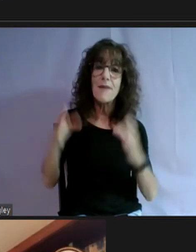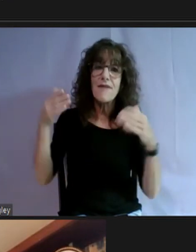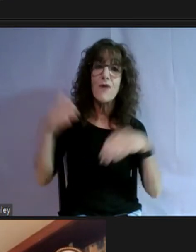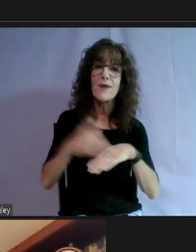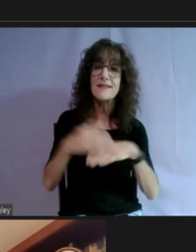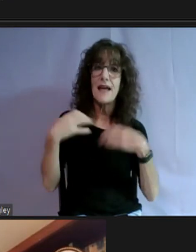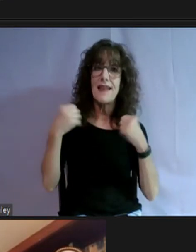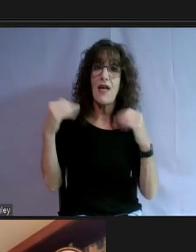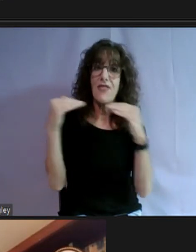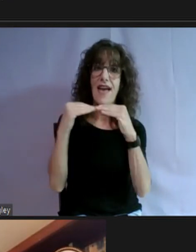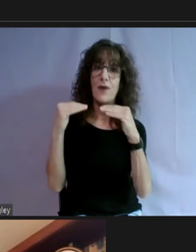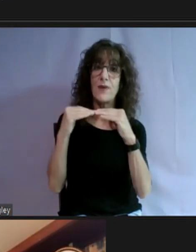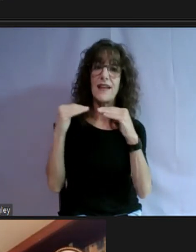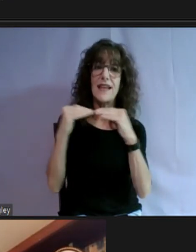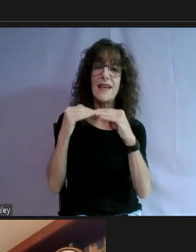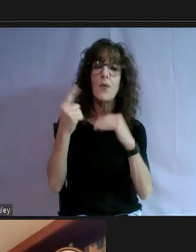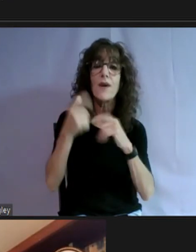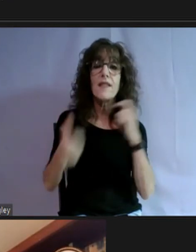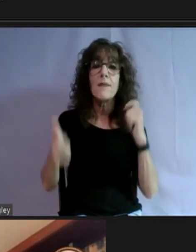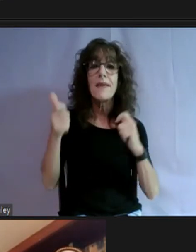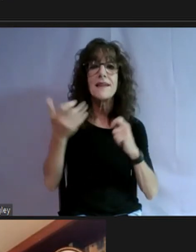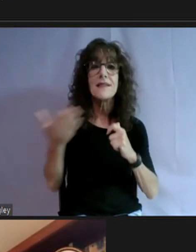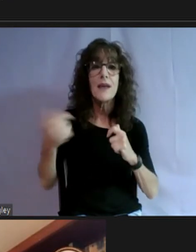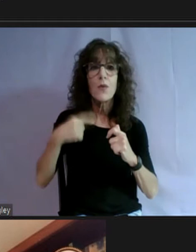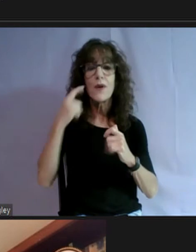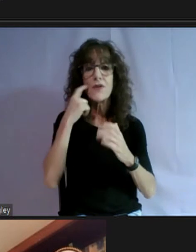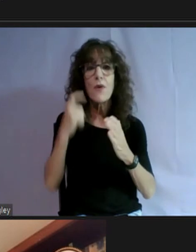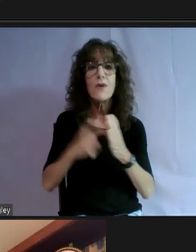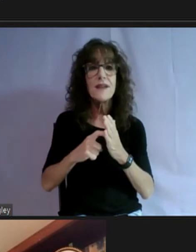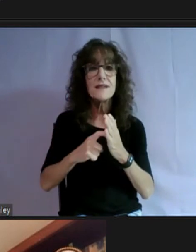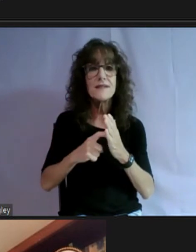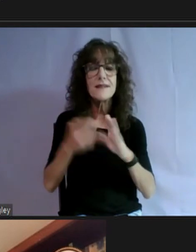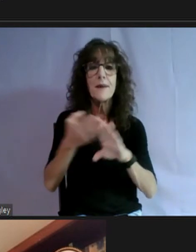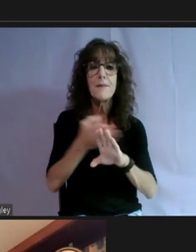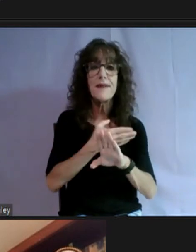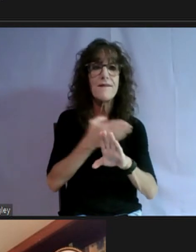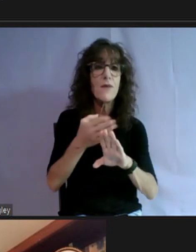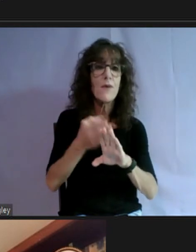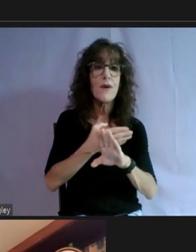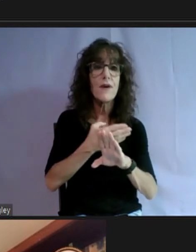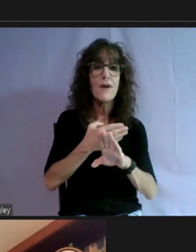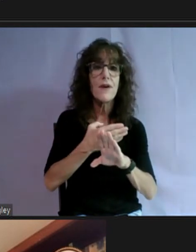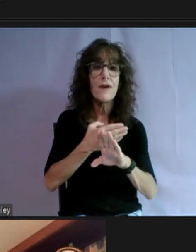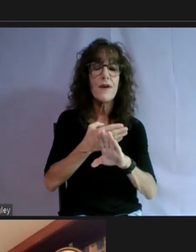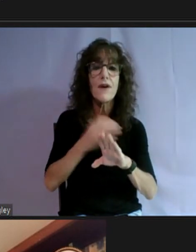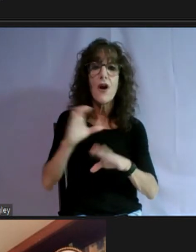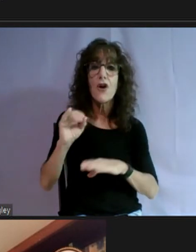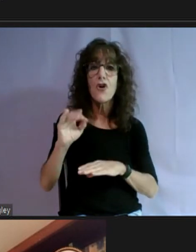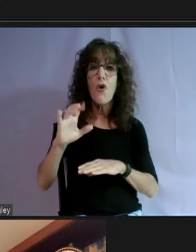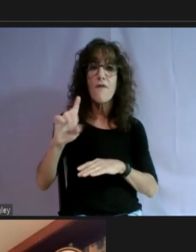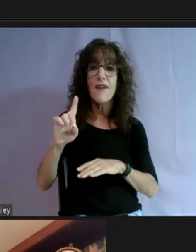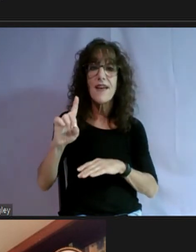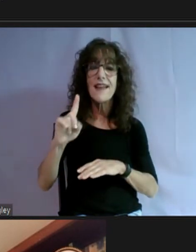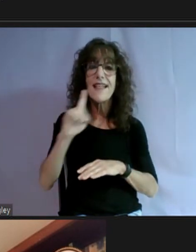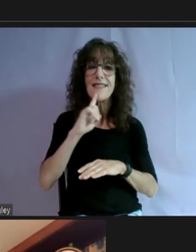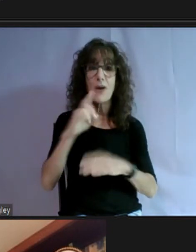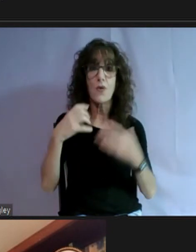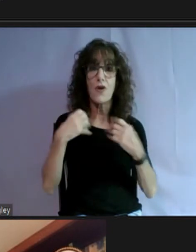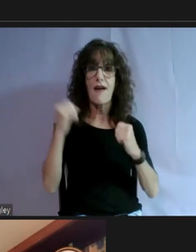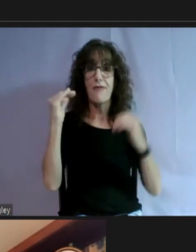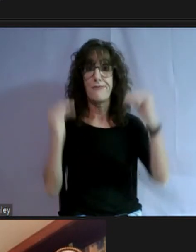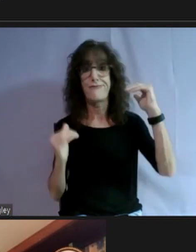on health equity. One of the big things that we know prior to prior to COVID is that there were health disparities,